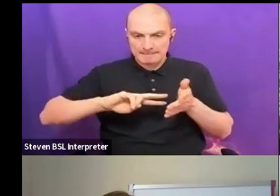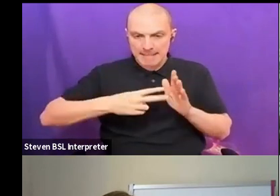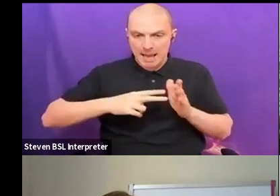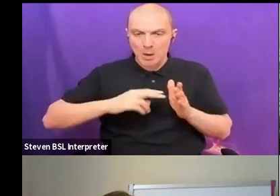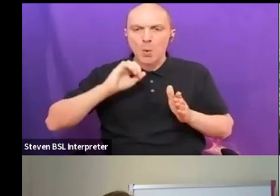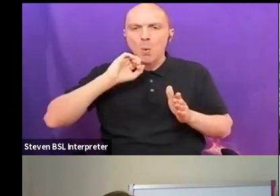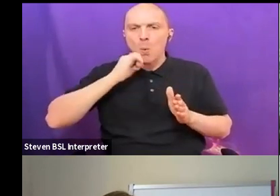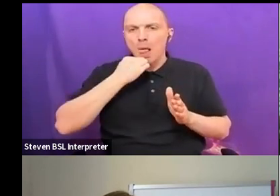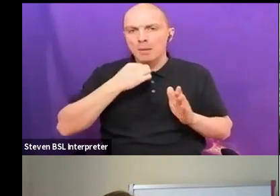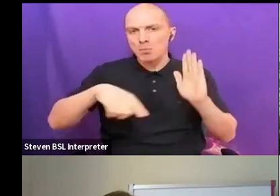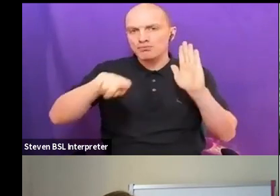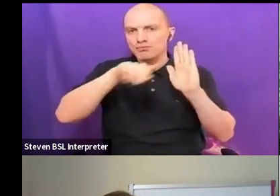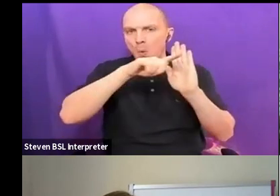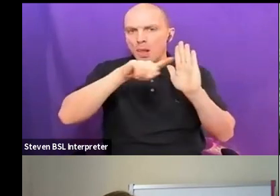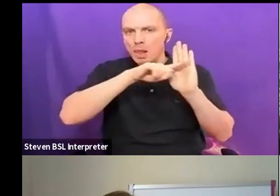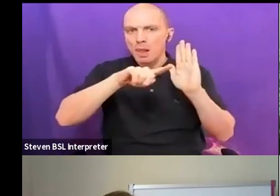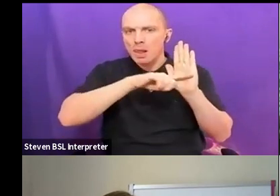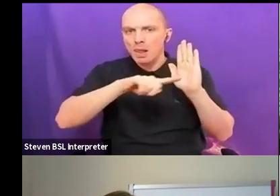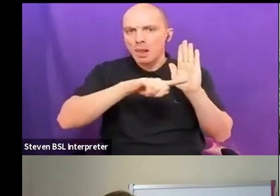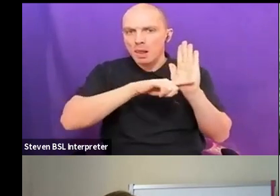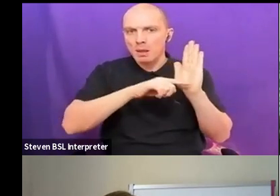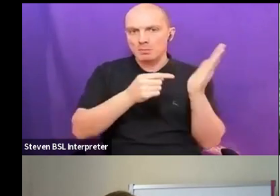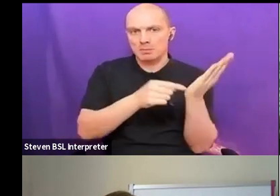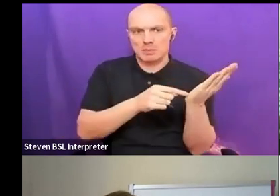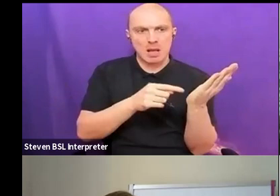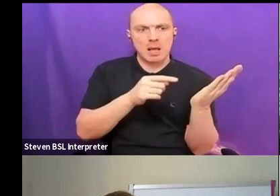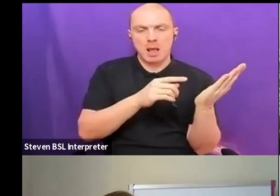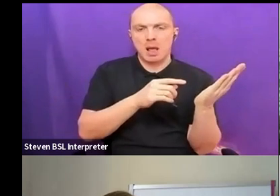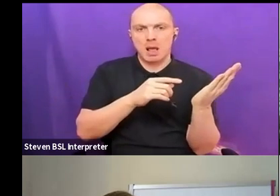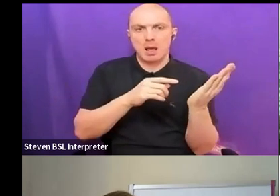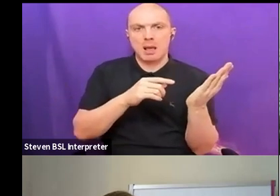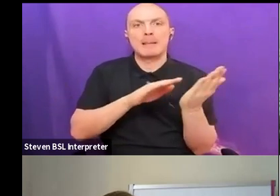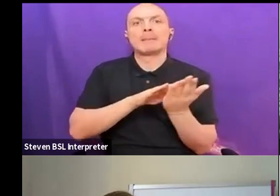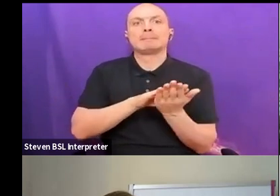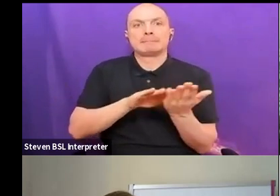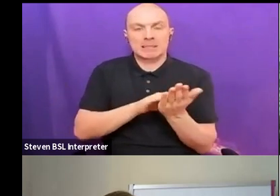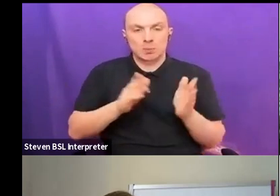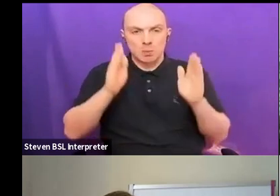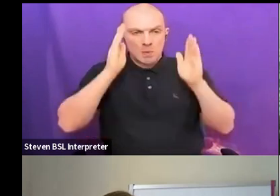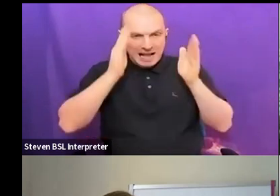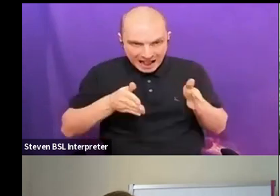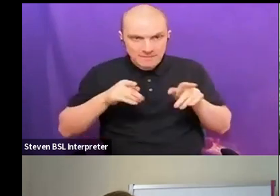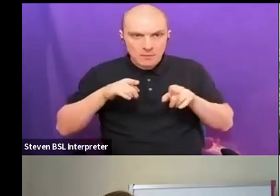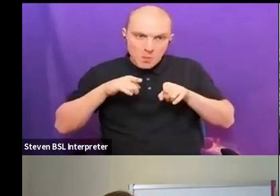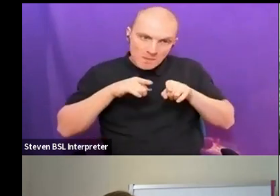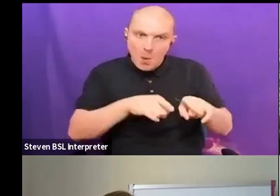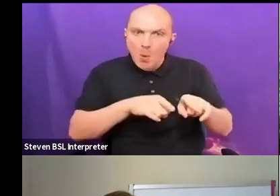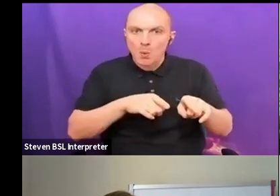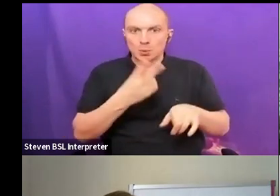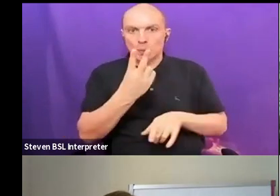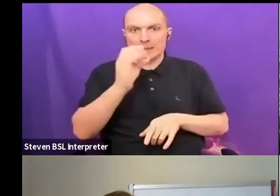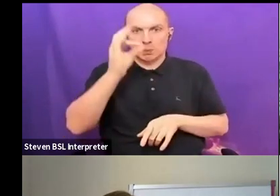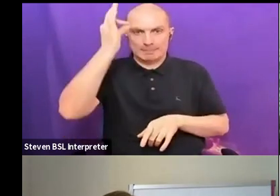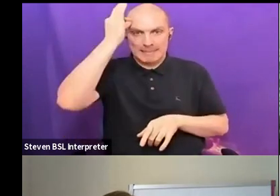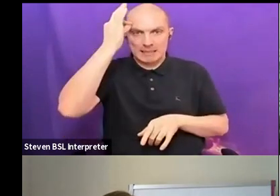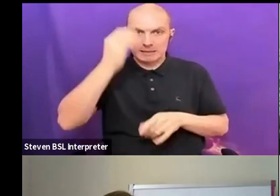the ambition of a 20-minute neighbourhood, giving the example of preventing things like out-of-town shopping centres? Anybody want to come in